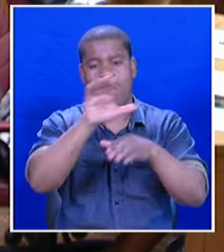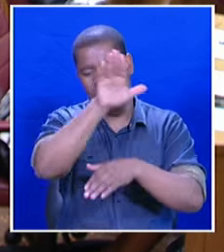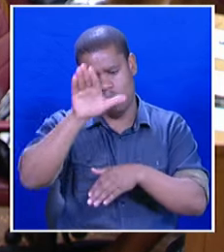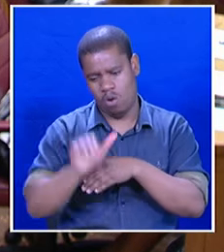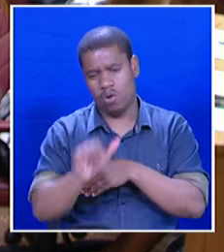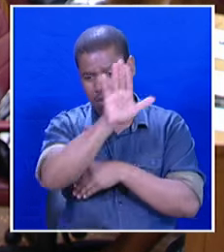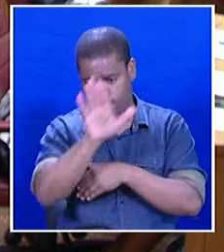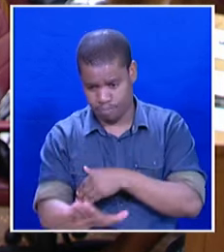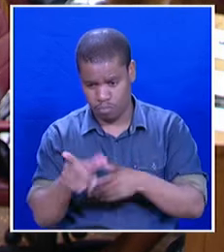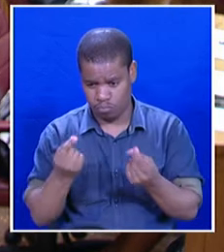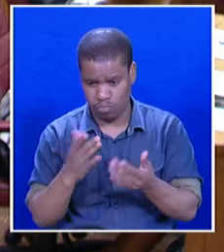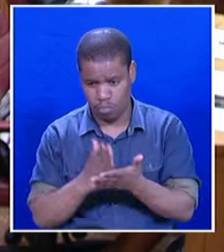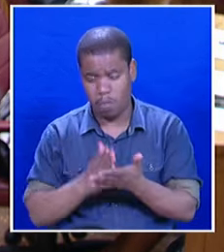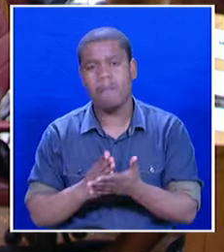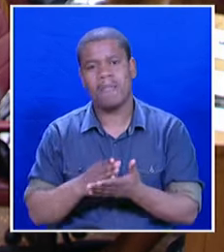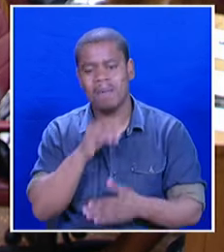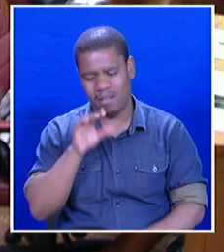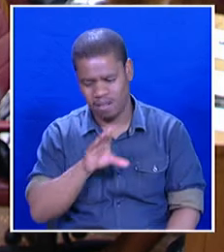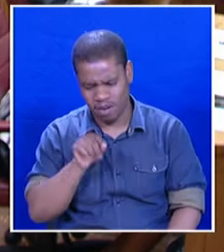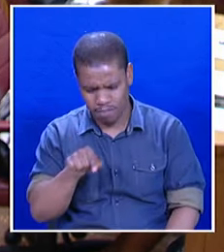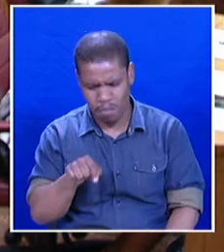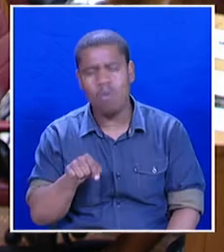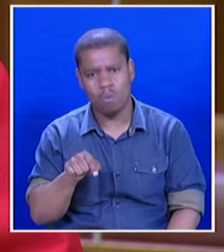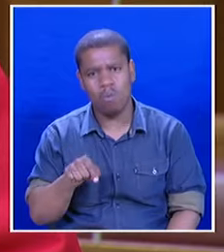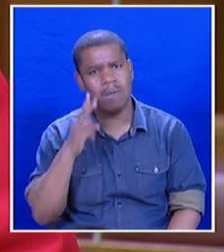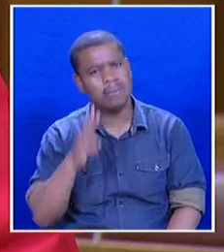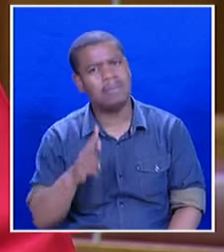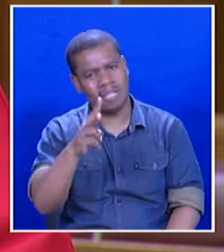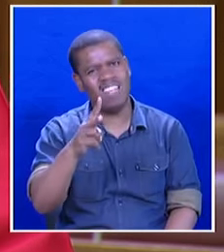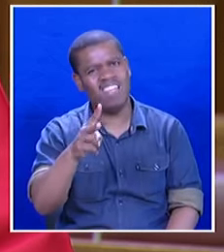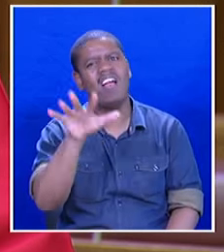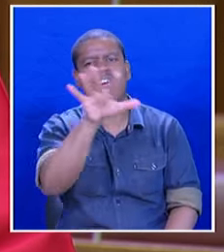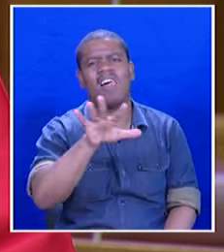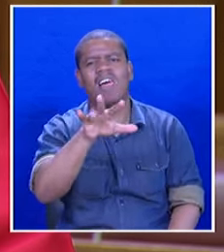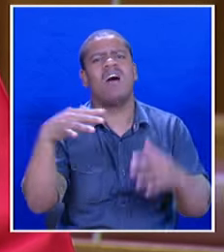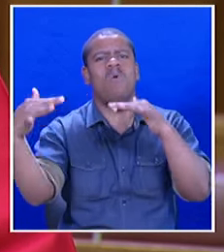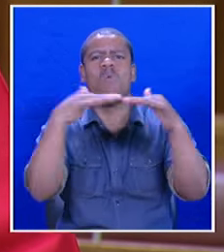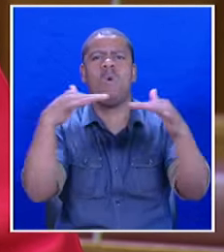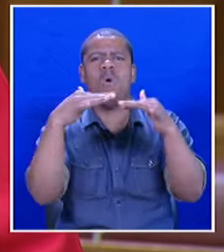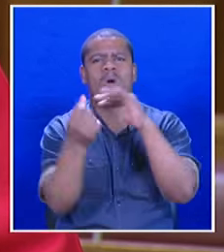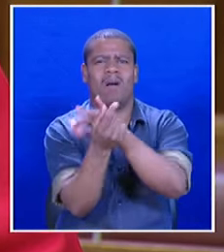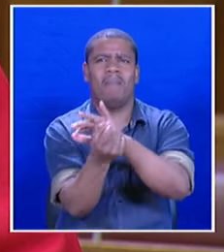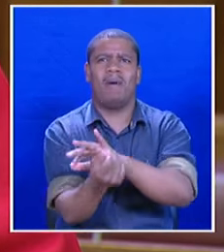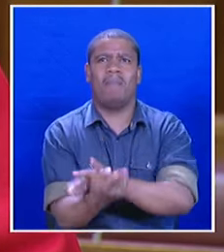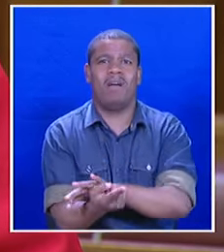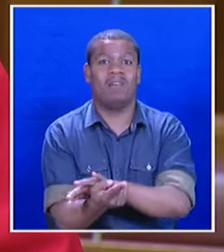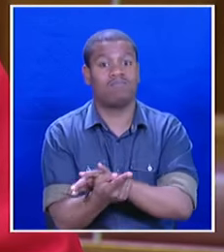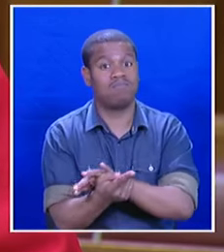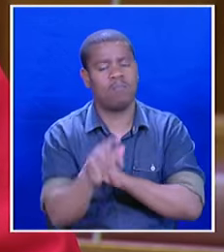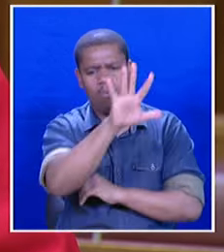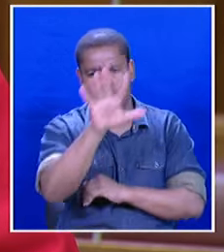President, South Africa sees the African continent as a war zone and not as a continent full of potential and